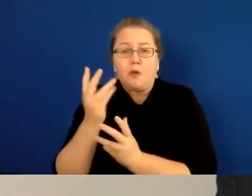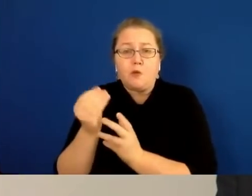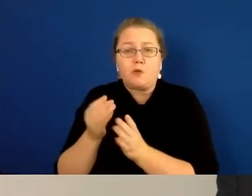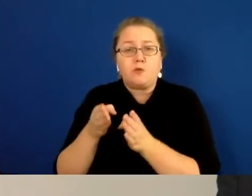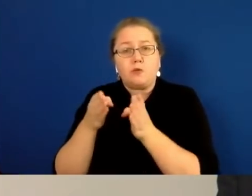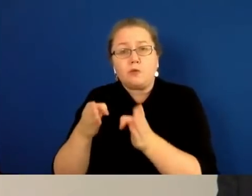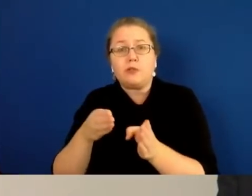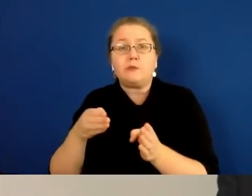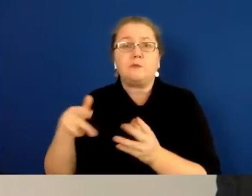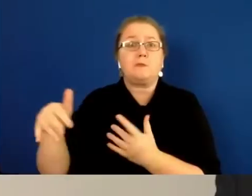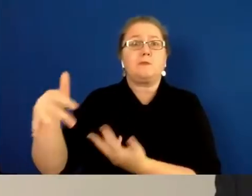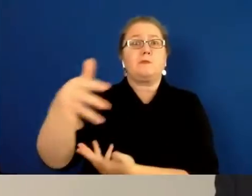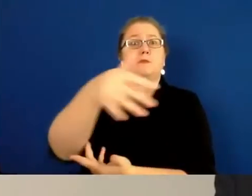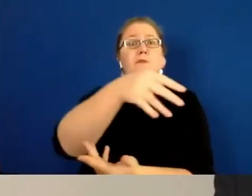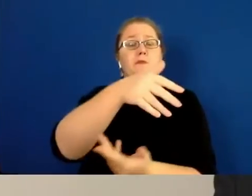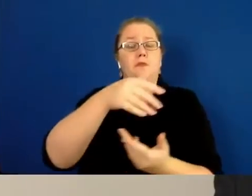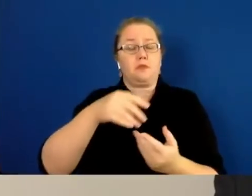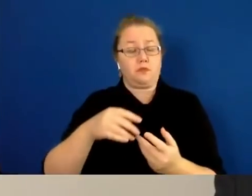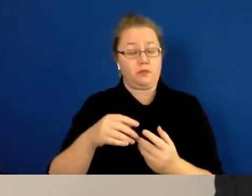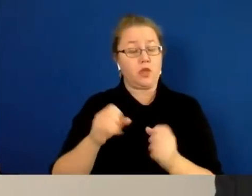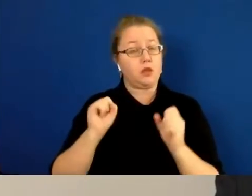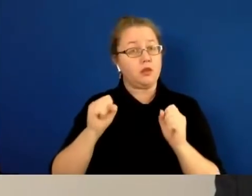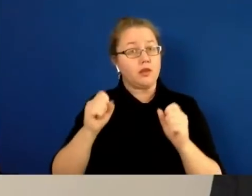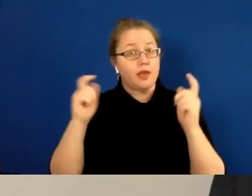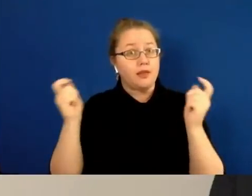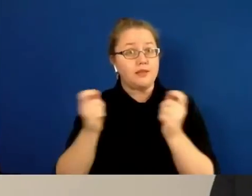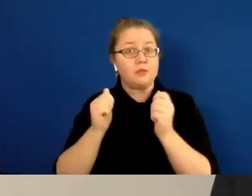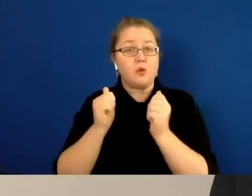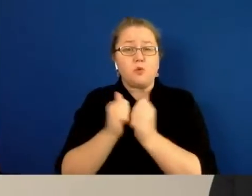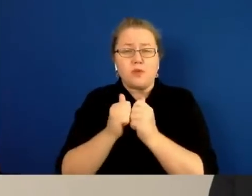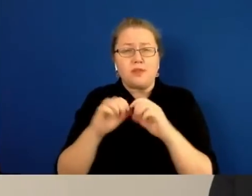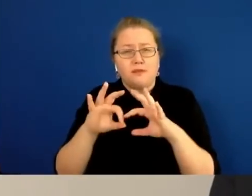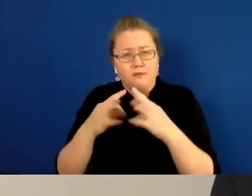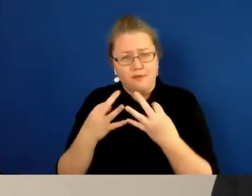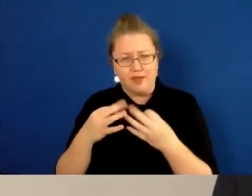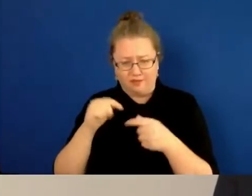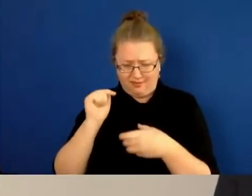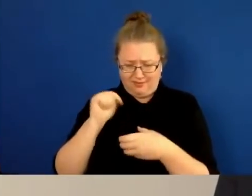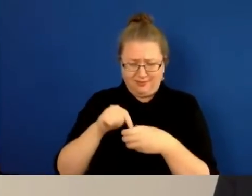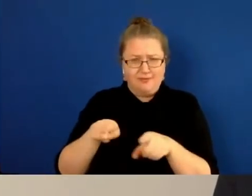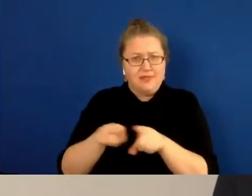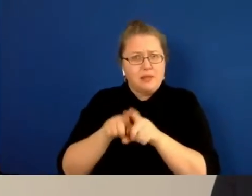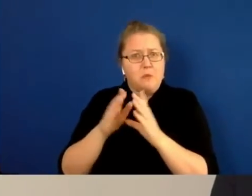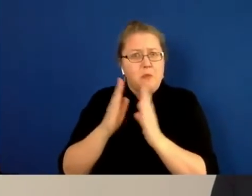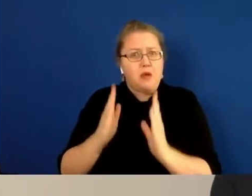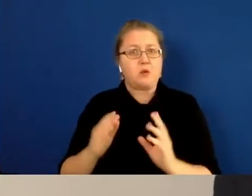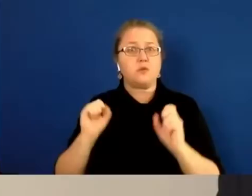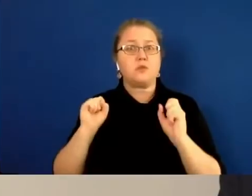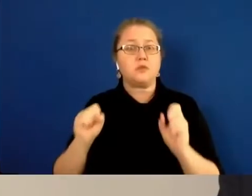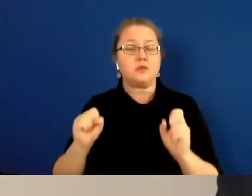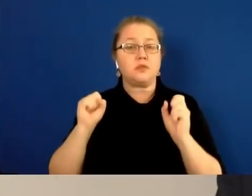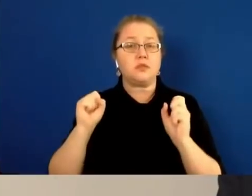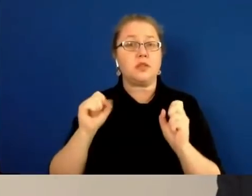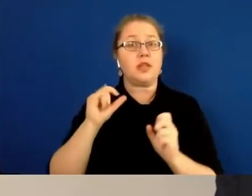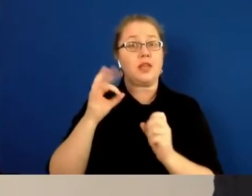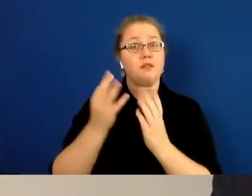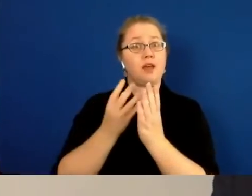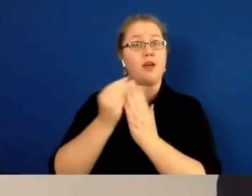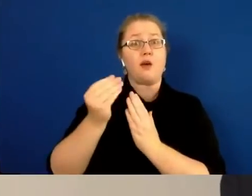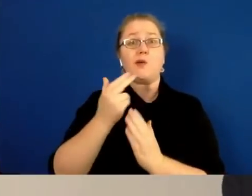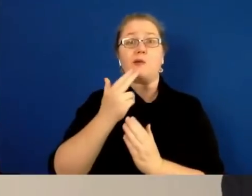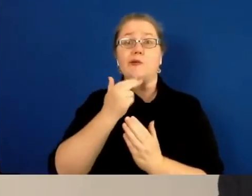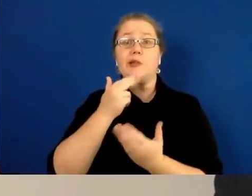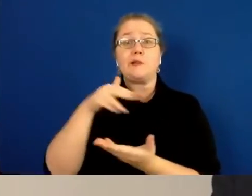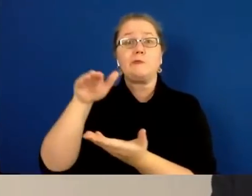Mainland and the Fraser Health Region. This Halloween weekend, we need to celebrate in new ways. We need